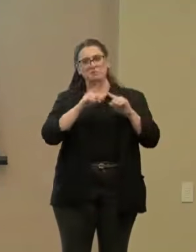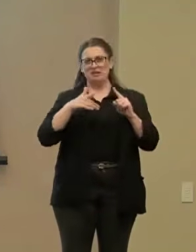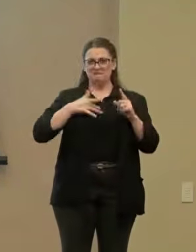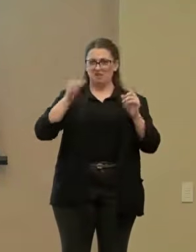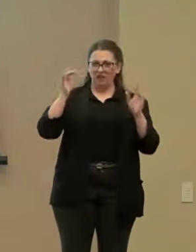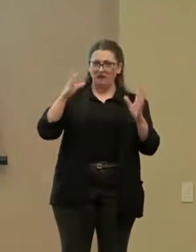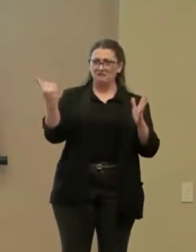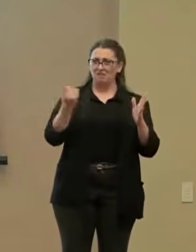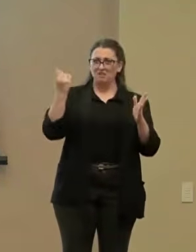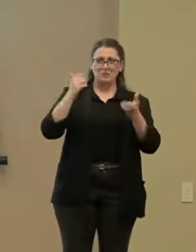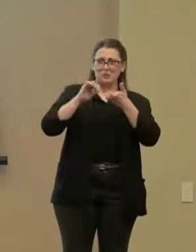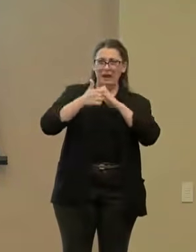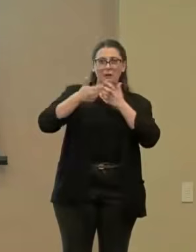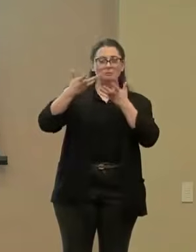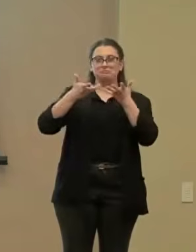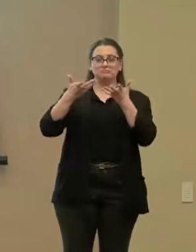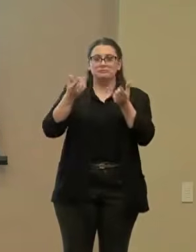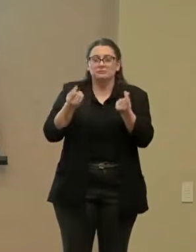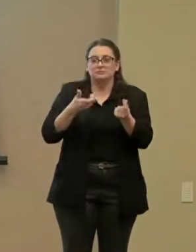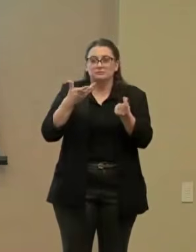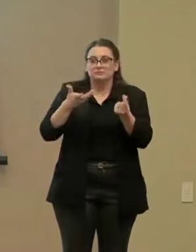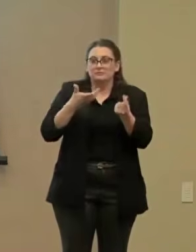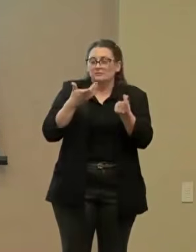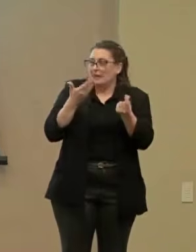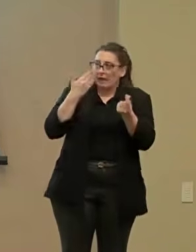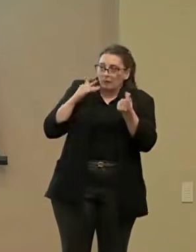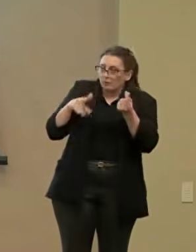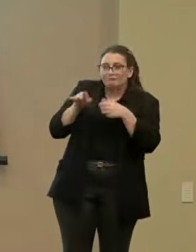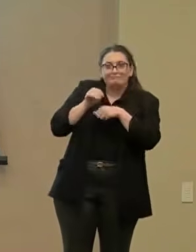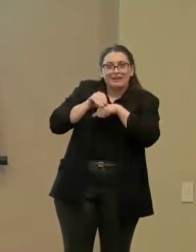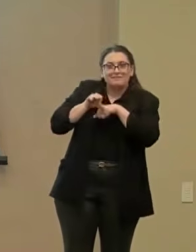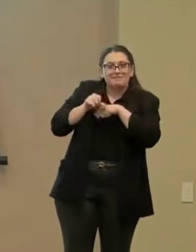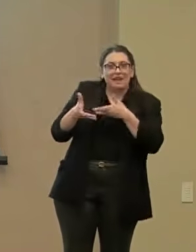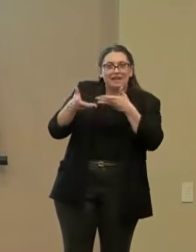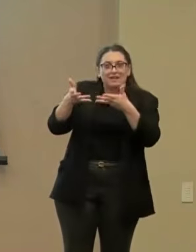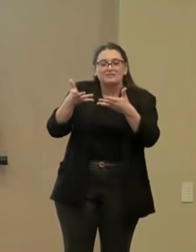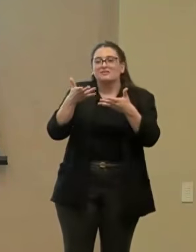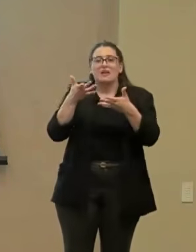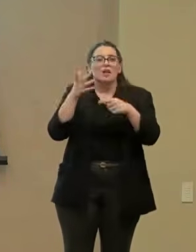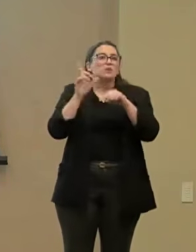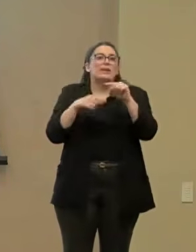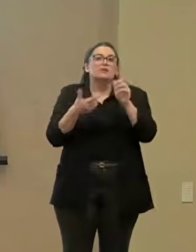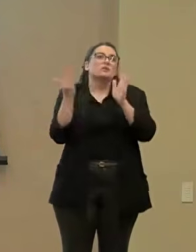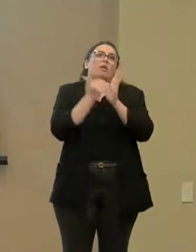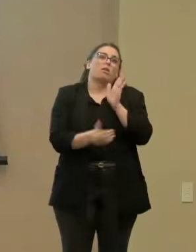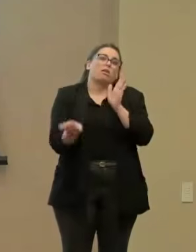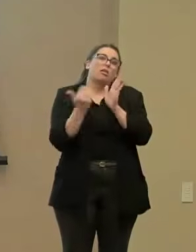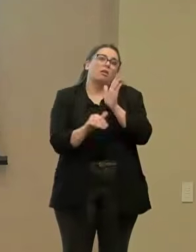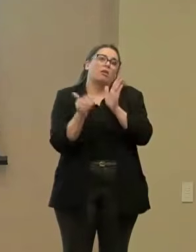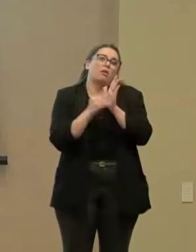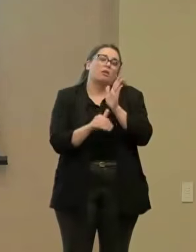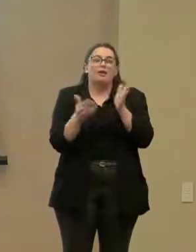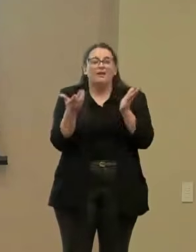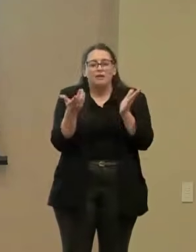right? So I just don't know if there's any of you or anyone has any advice for that, because like, you can't just keep saying over and over, like